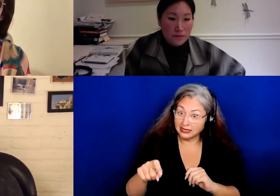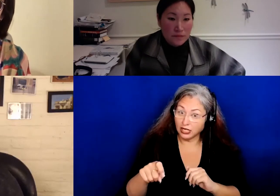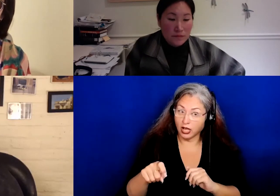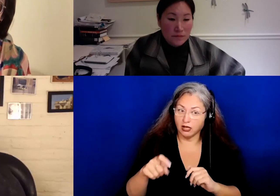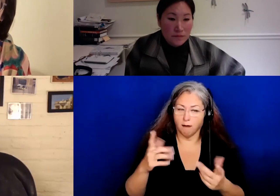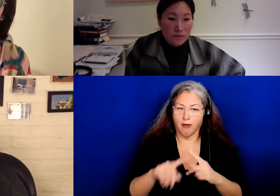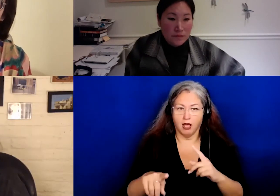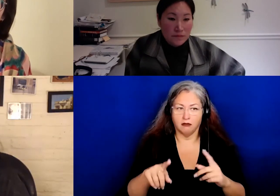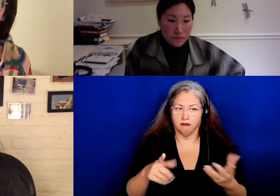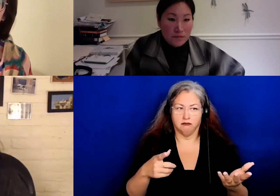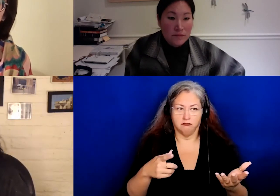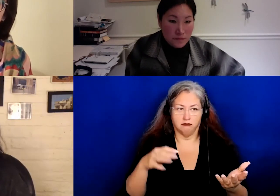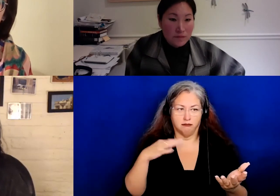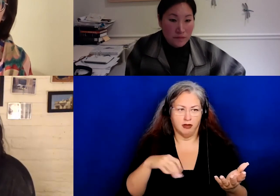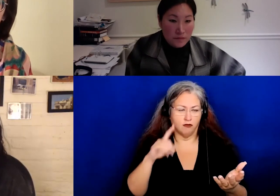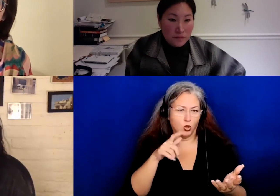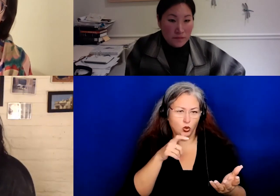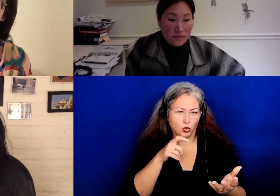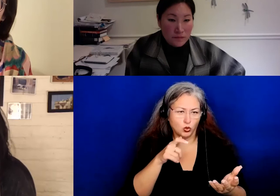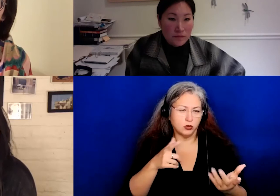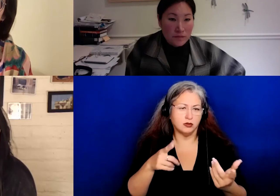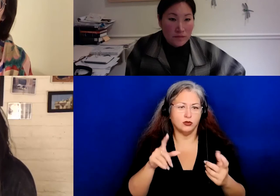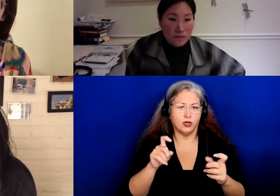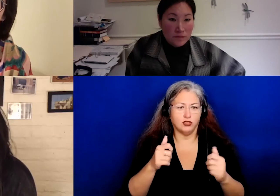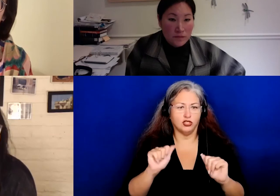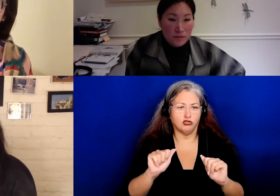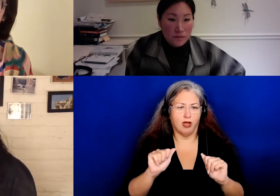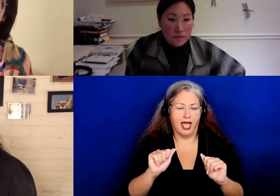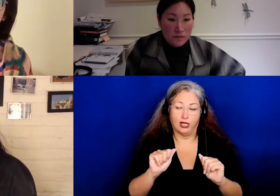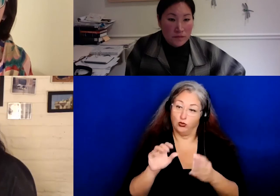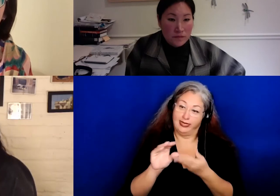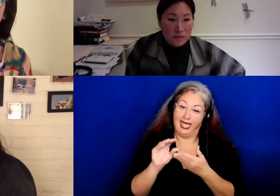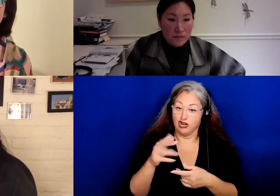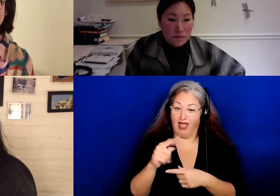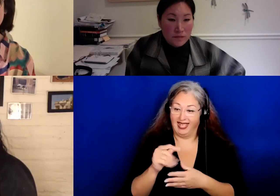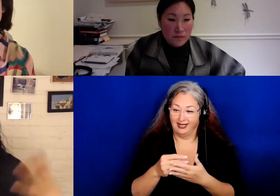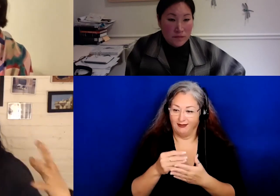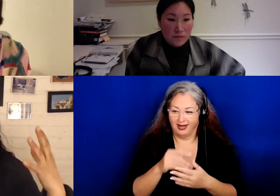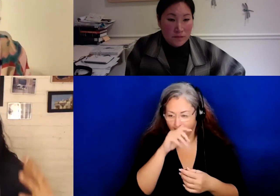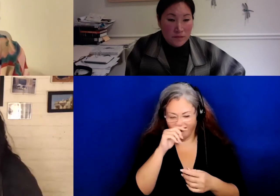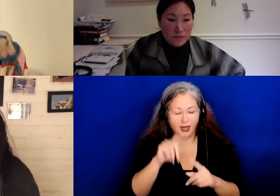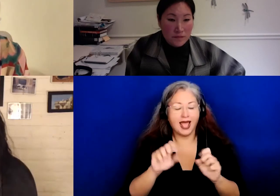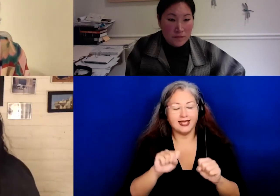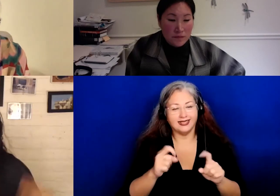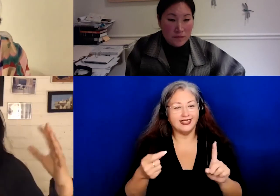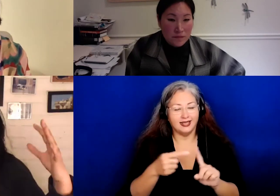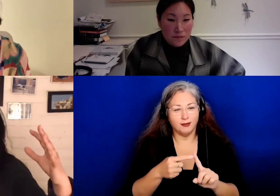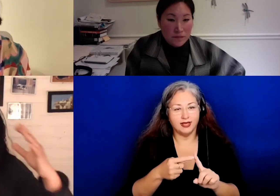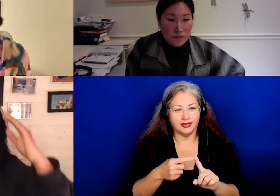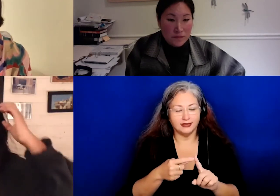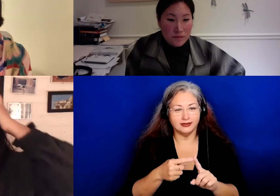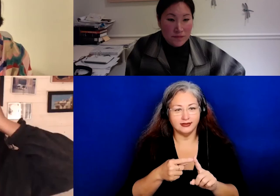who? And then you try to get a grant for it. No, I'm just kidding. Again, it goes back